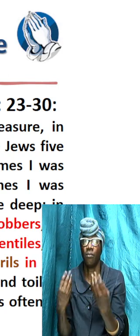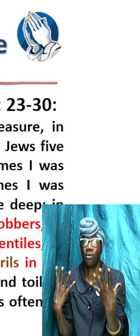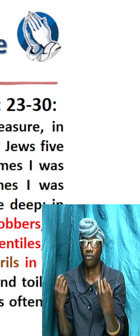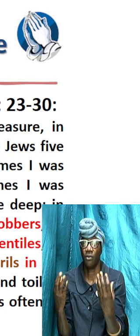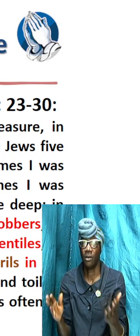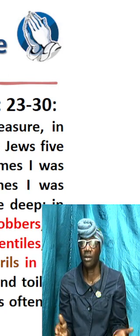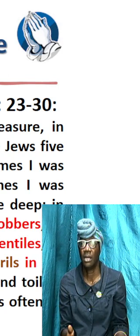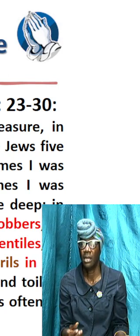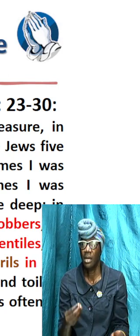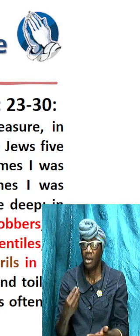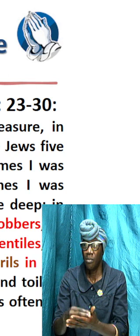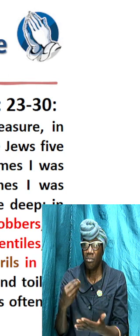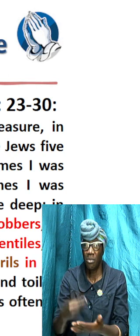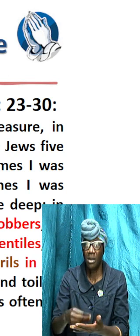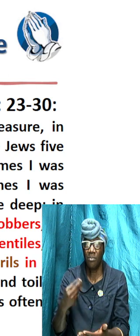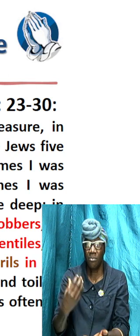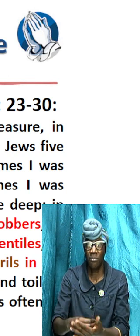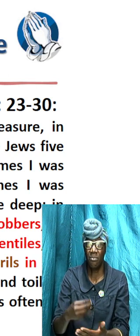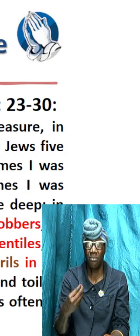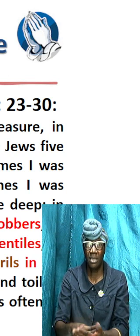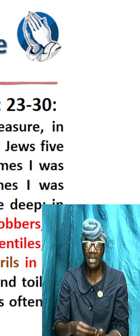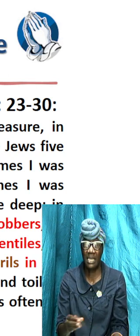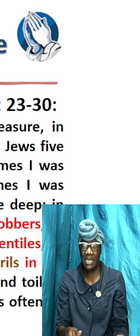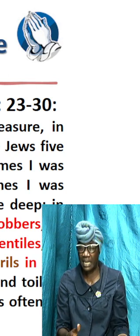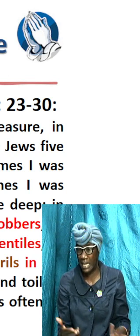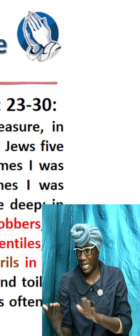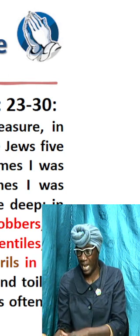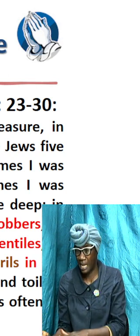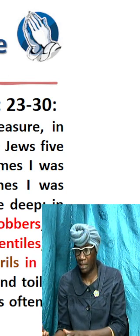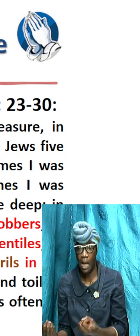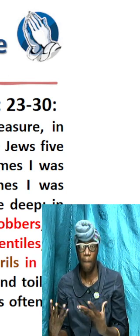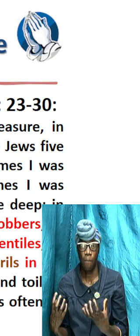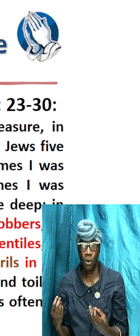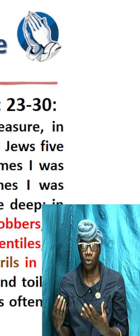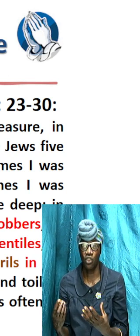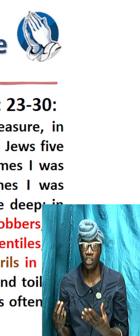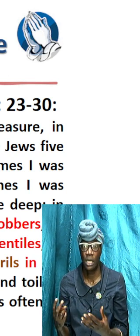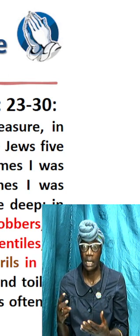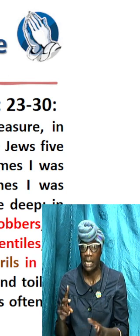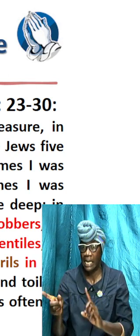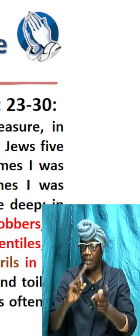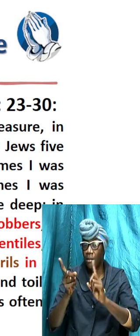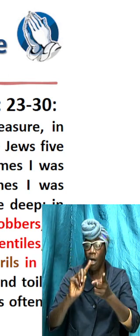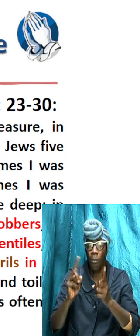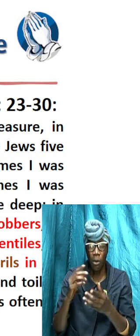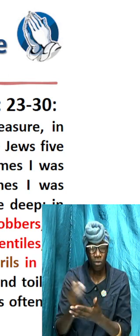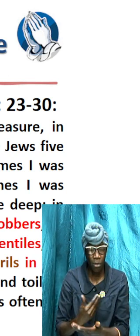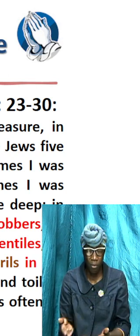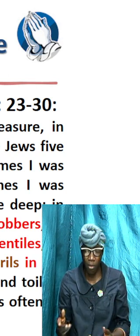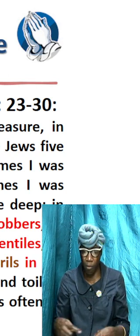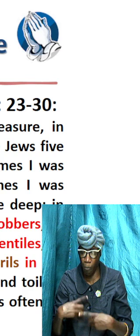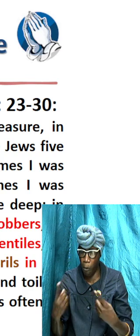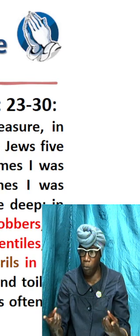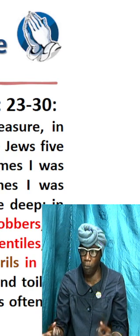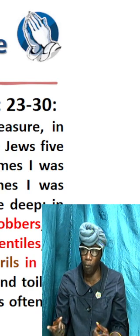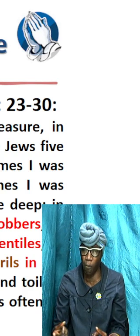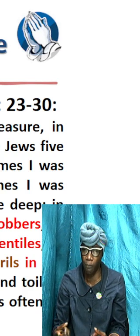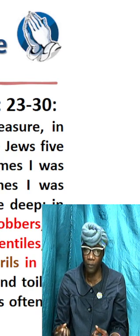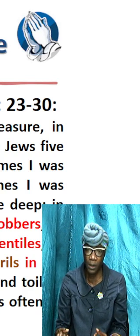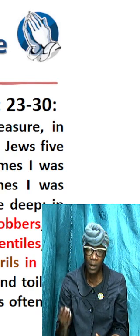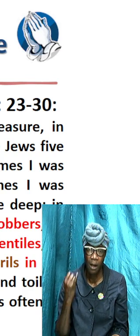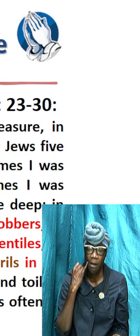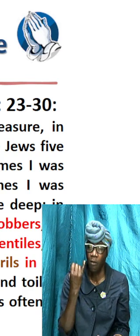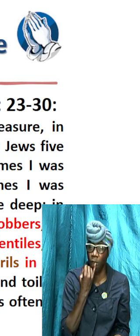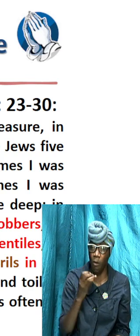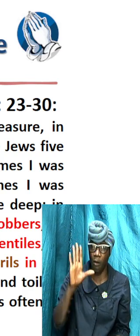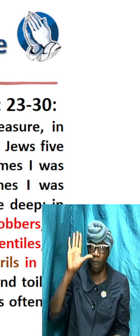death often. In other words, he was describing some of the stuff that he has went through. He says, from the Jews, 5 times